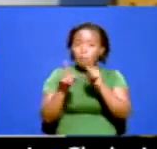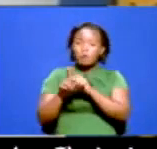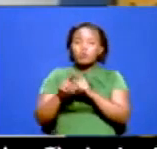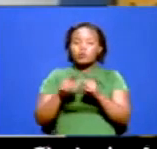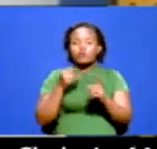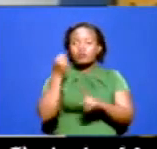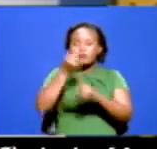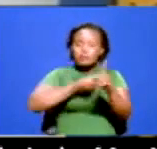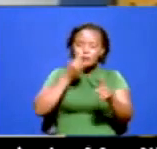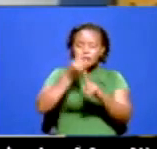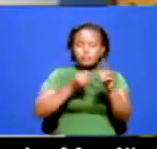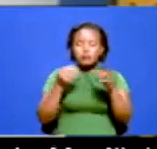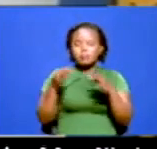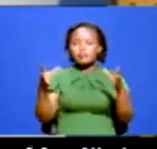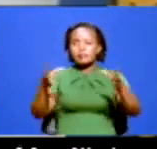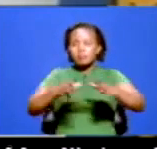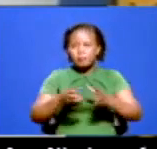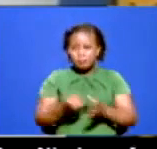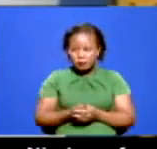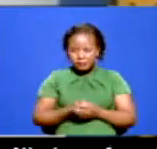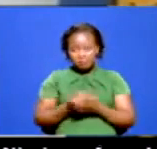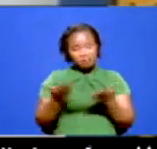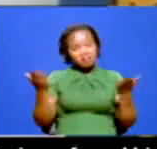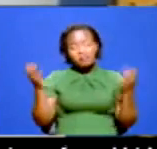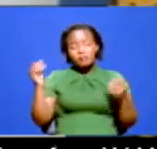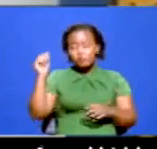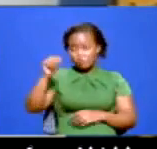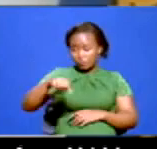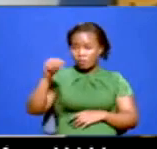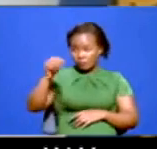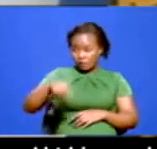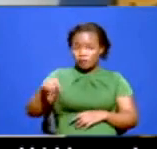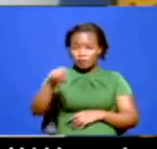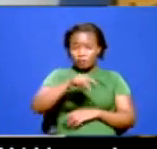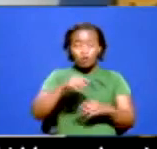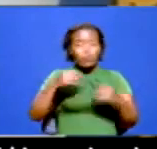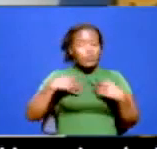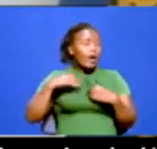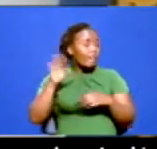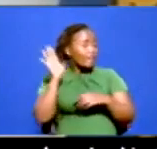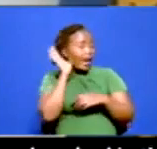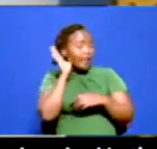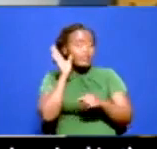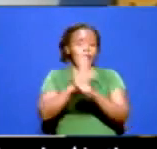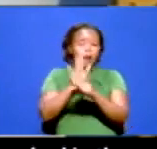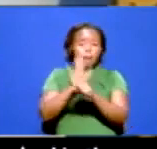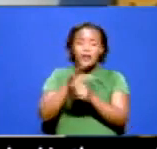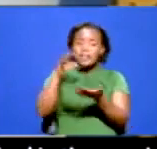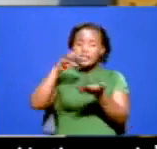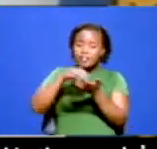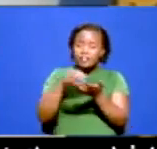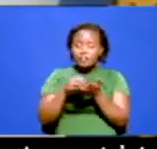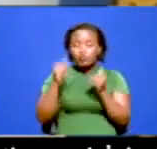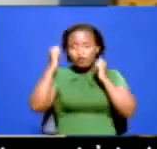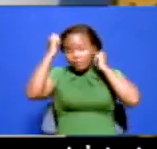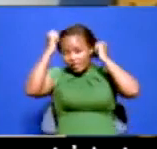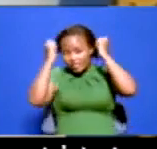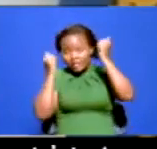force. So yes, we have had instances where we have people missing in action.